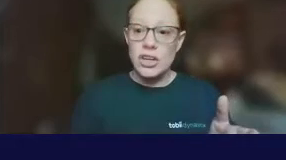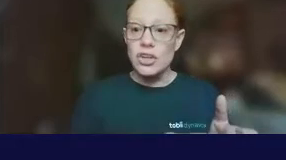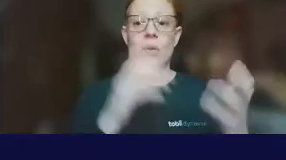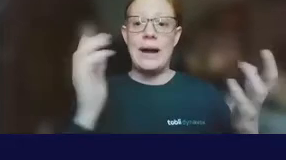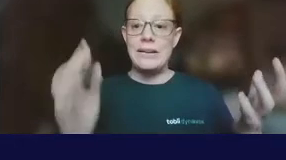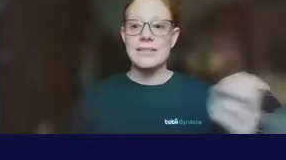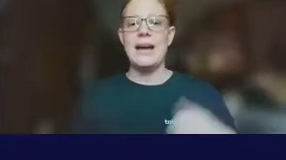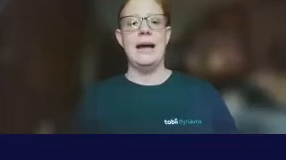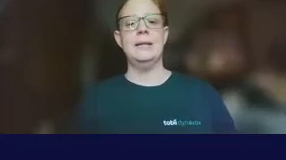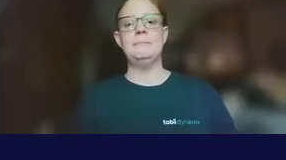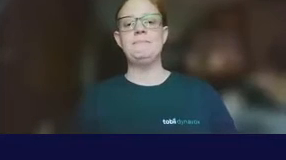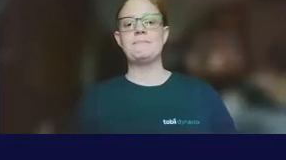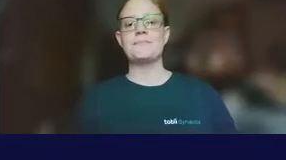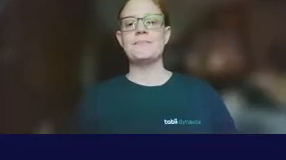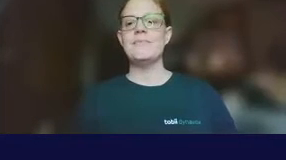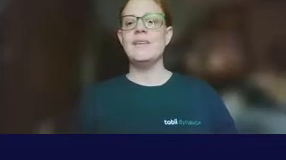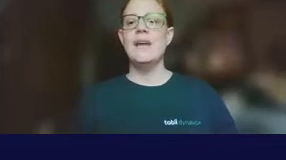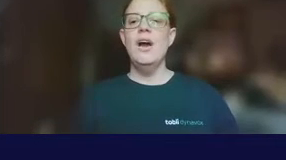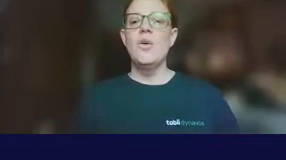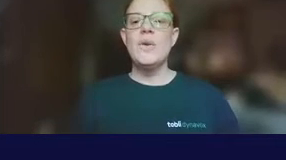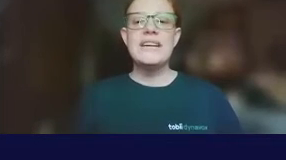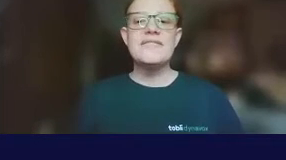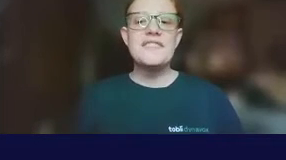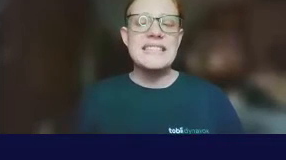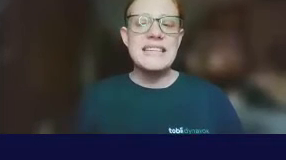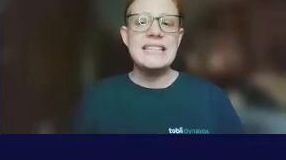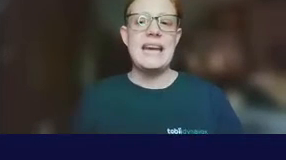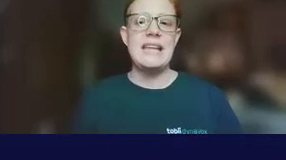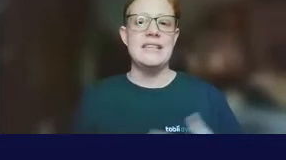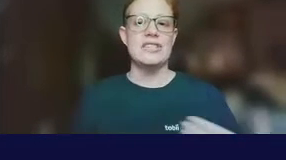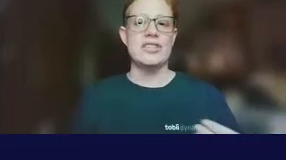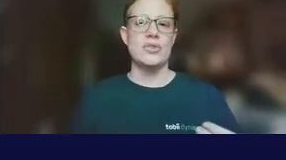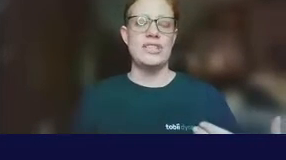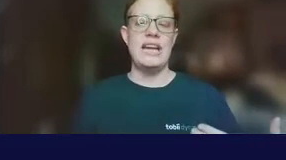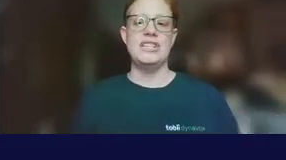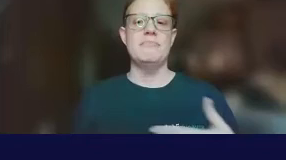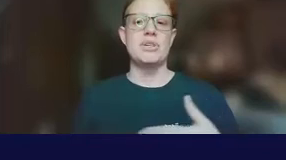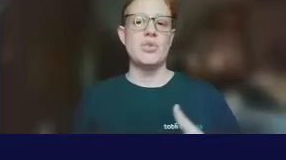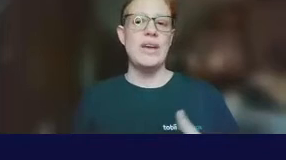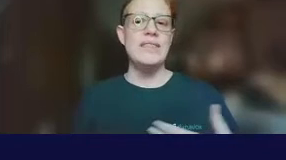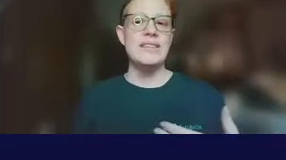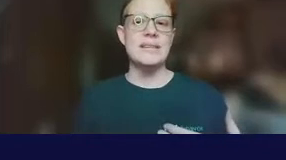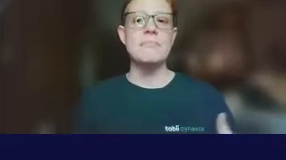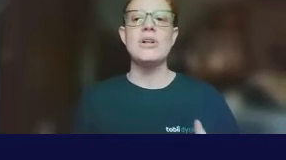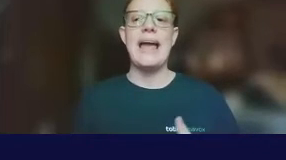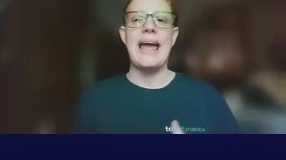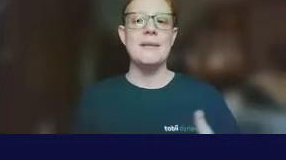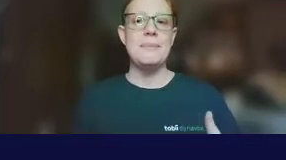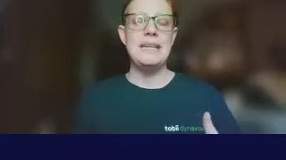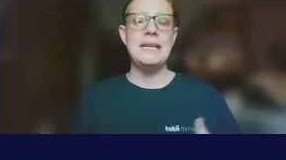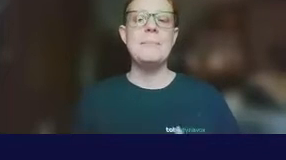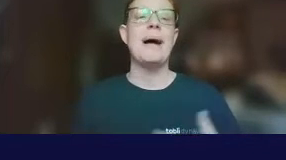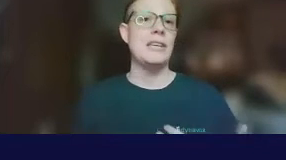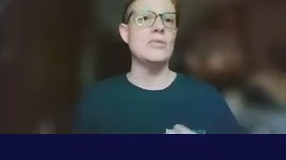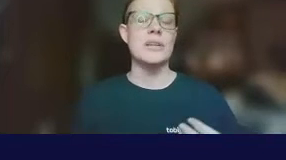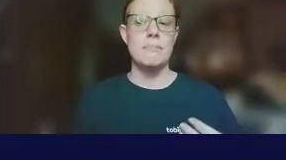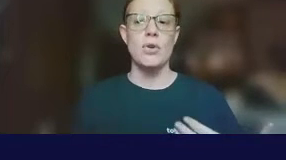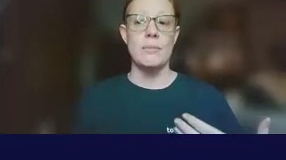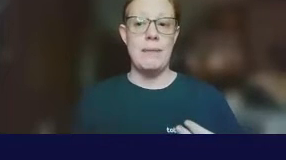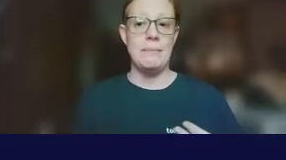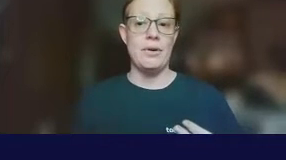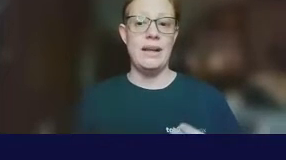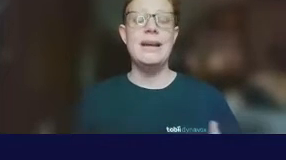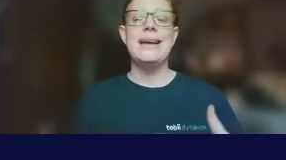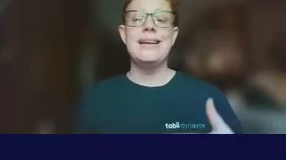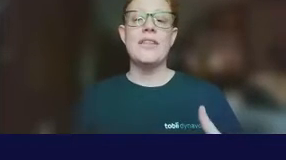do you want to go outside? We can facilitate the association between the symbol and the meaning by using